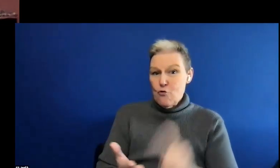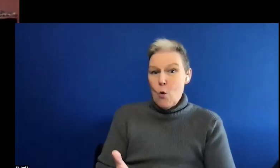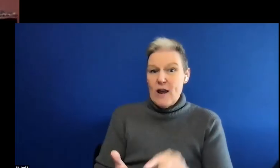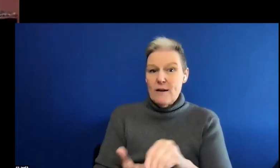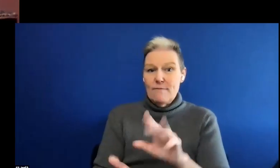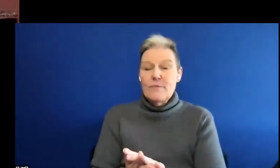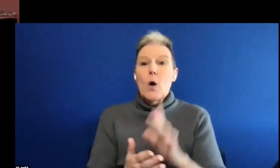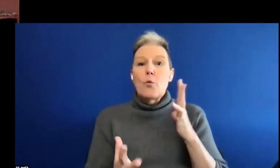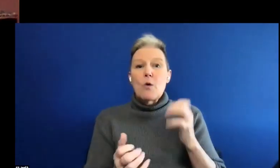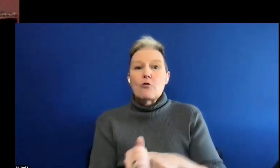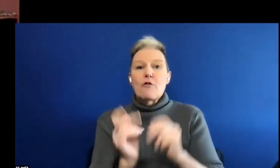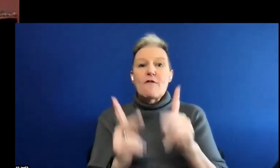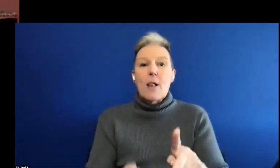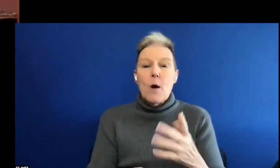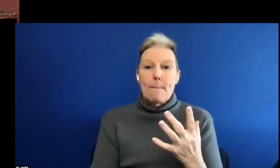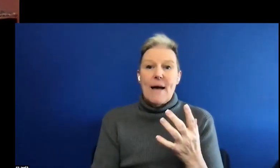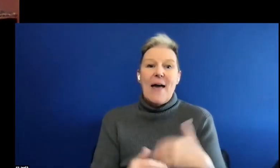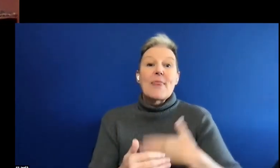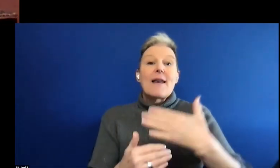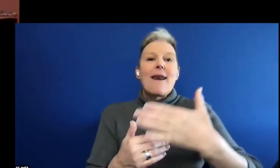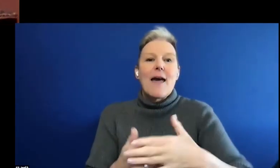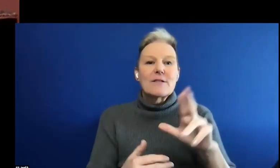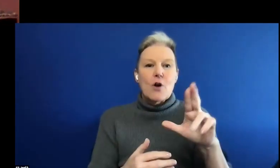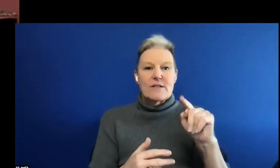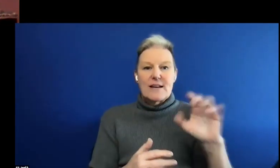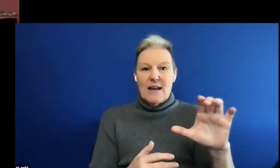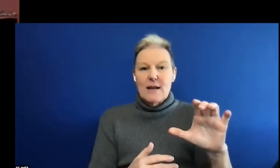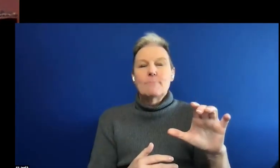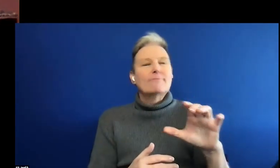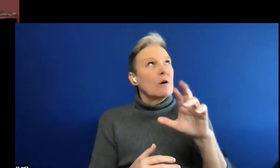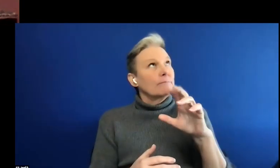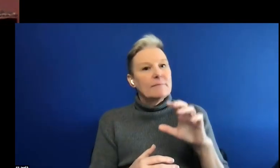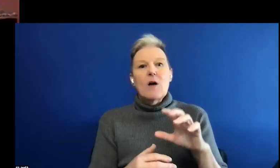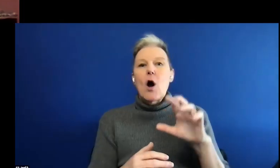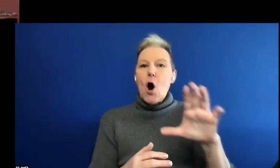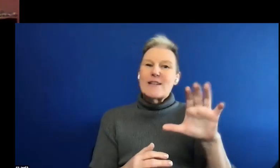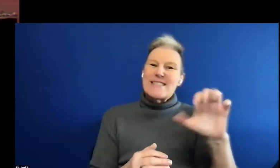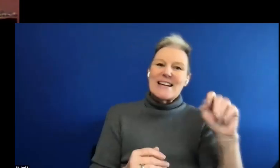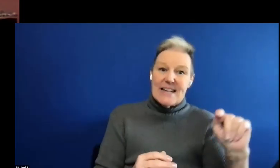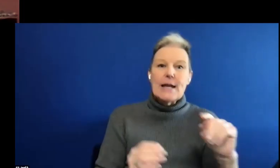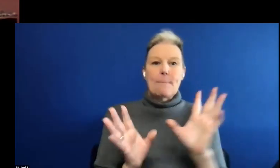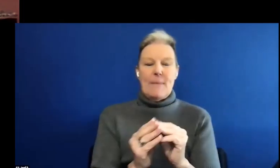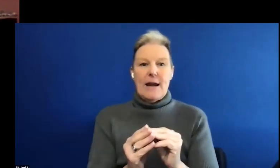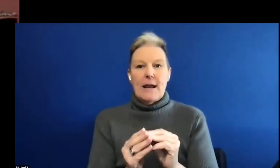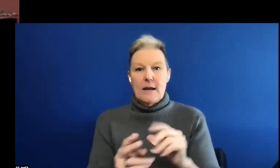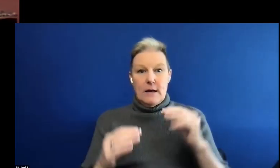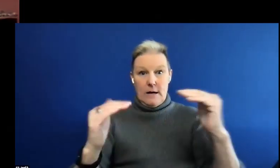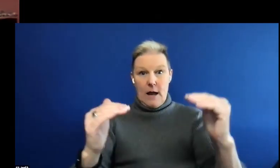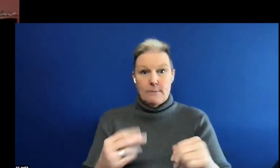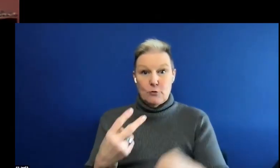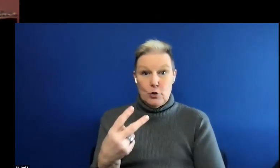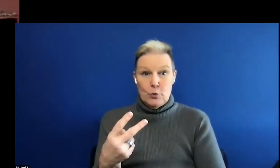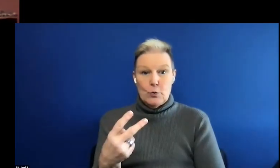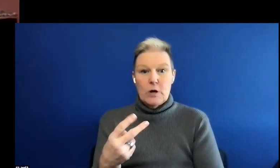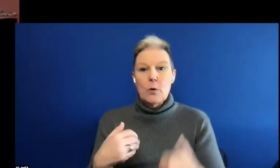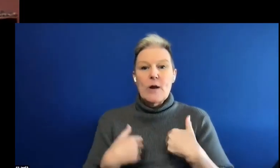like to follow up on this at the next RCT meeting to see where things stand. Item 2, we